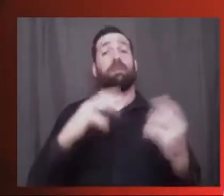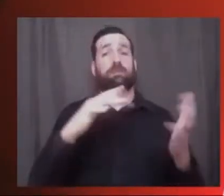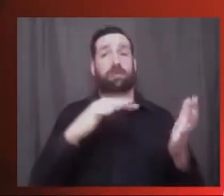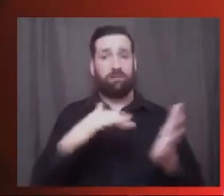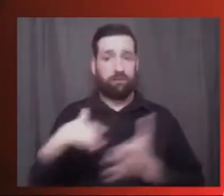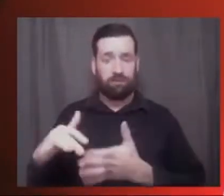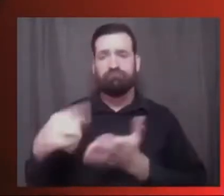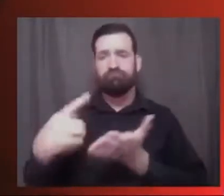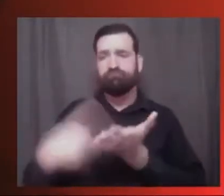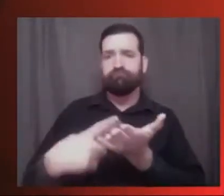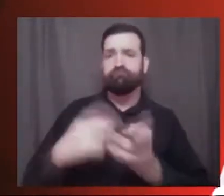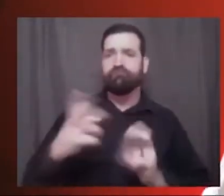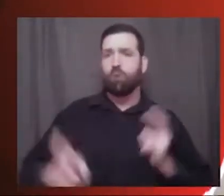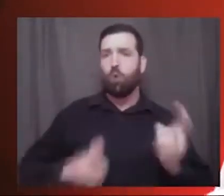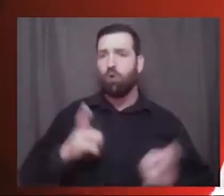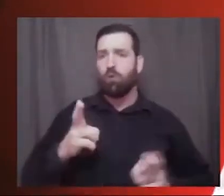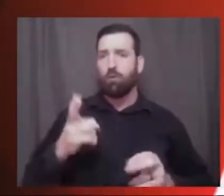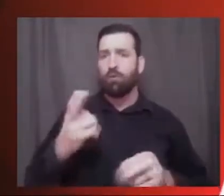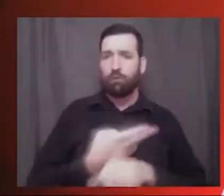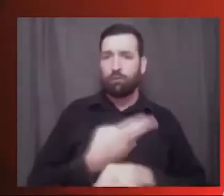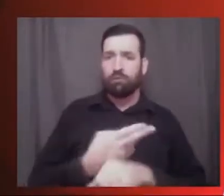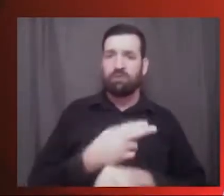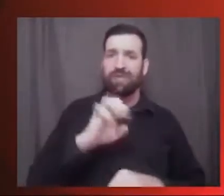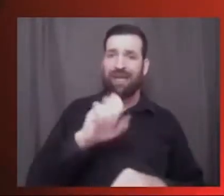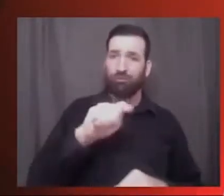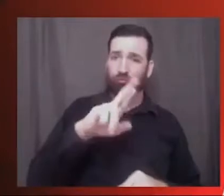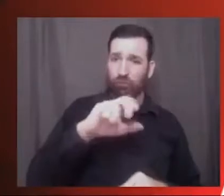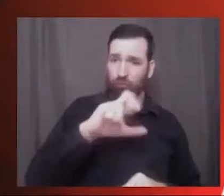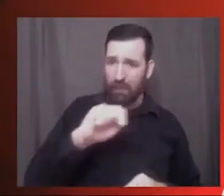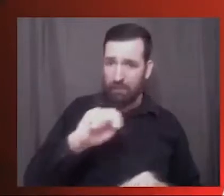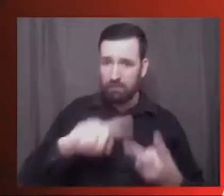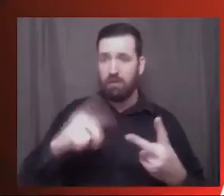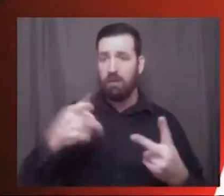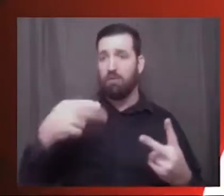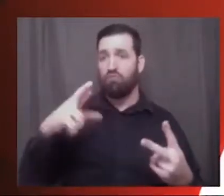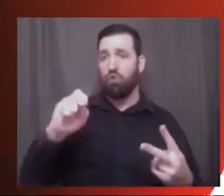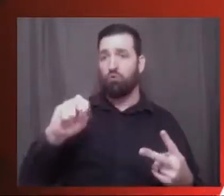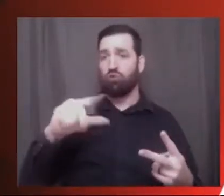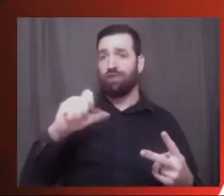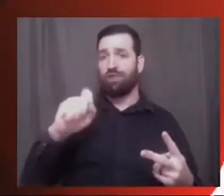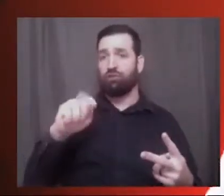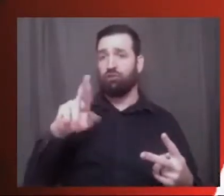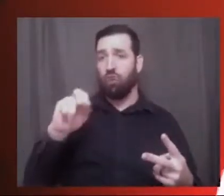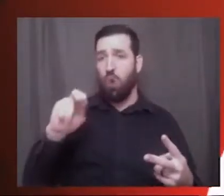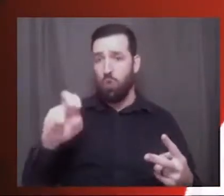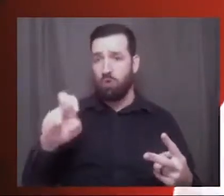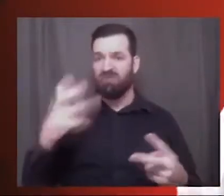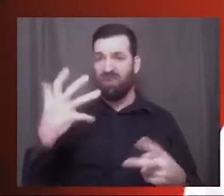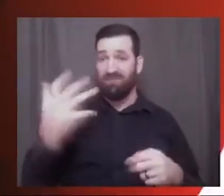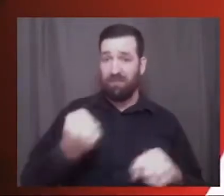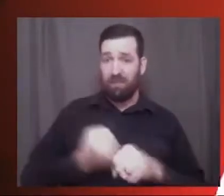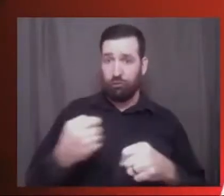use, especially estrogen and progesterone use. They saw that after about 5 years of uses was a small increased risk of